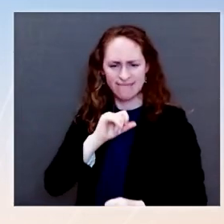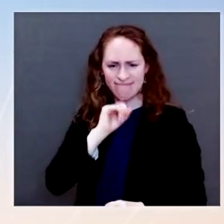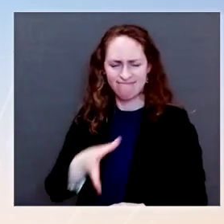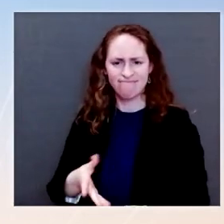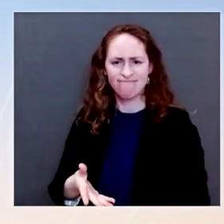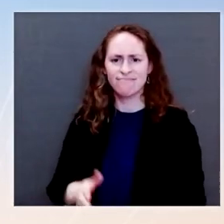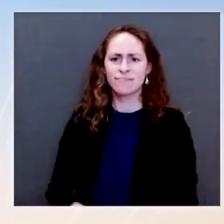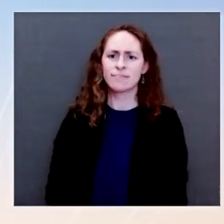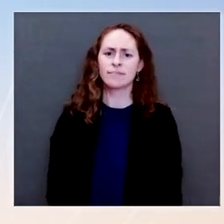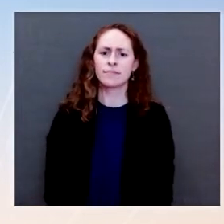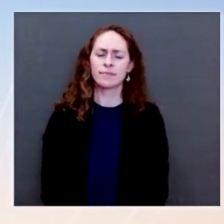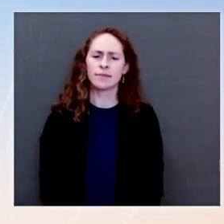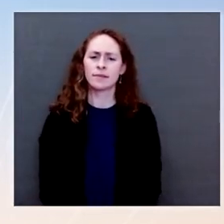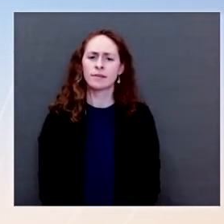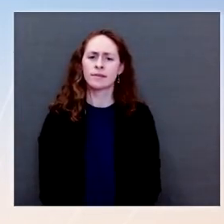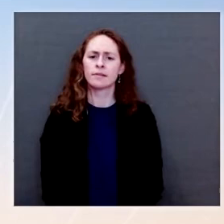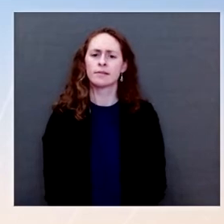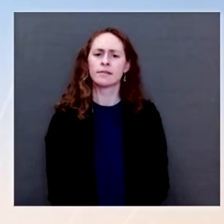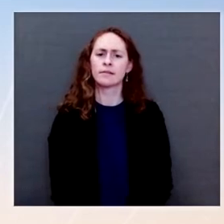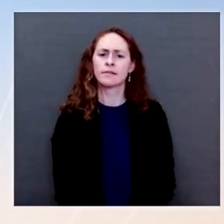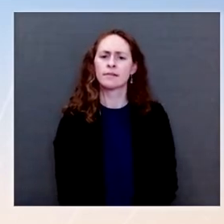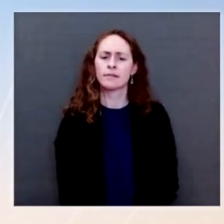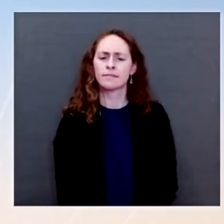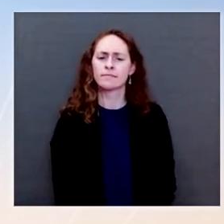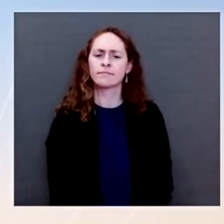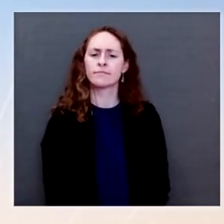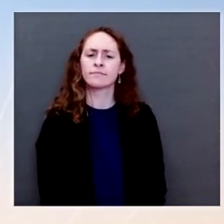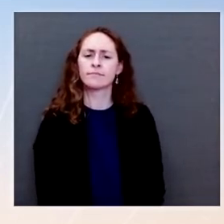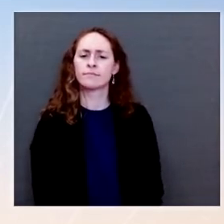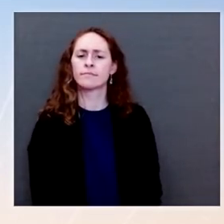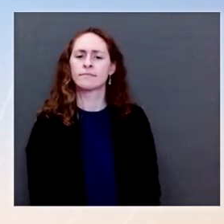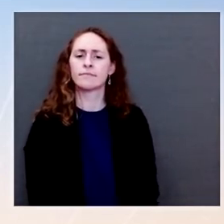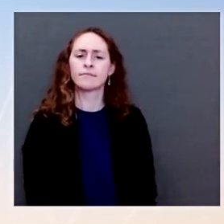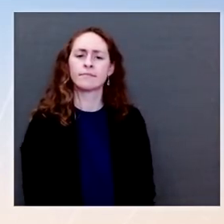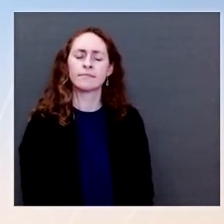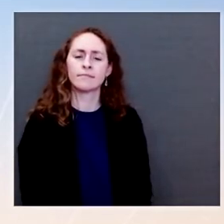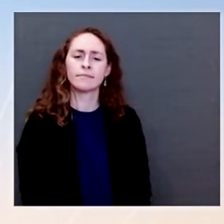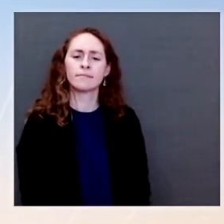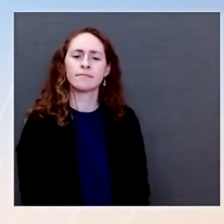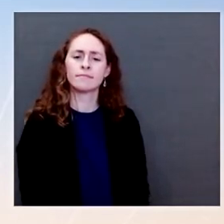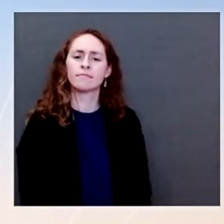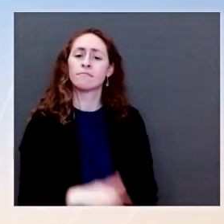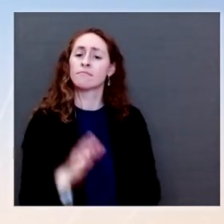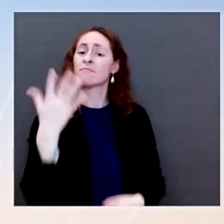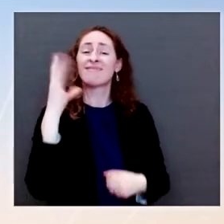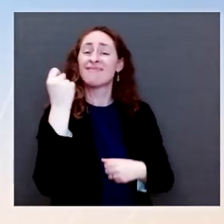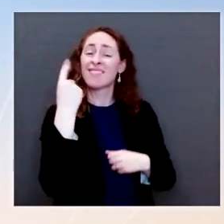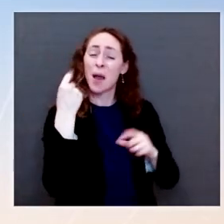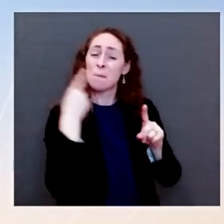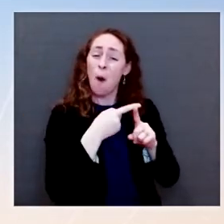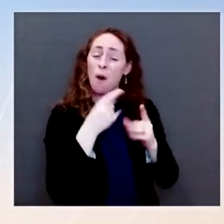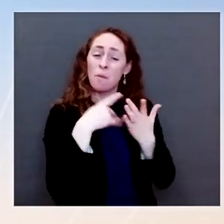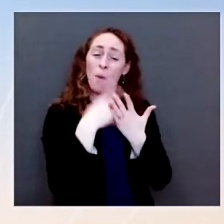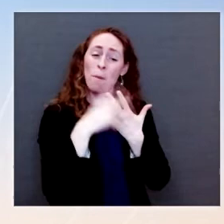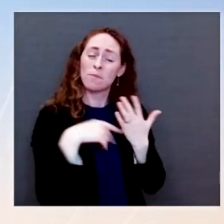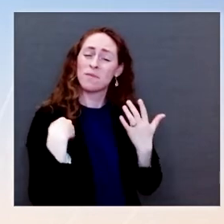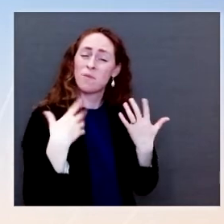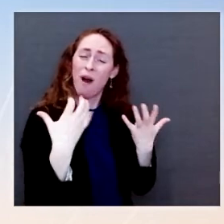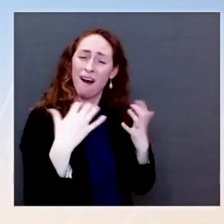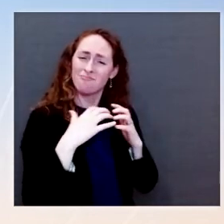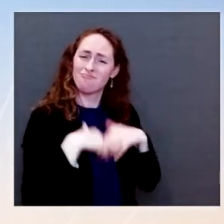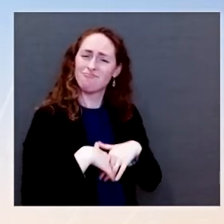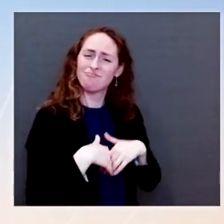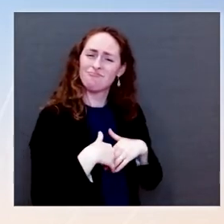doing that because of court order and legal requirement to do so, and that we have put in place a number of changes to